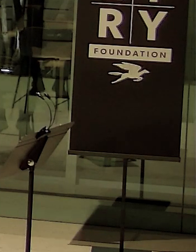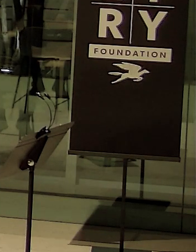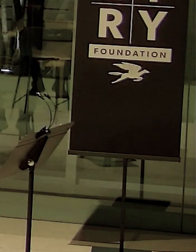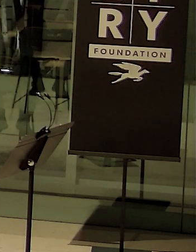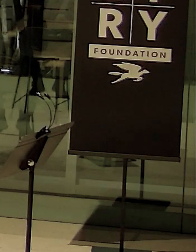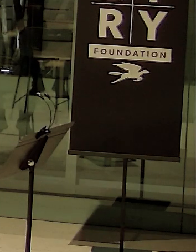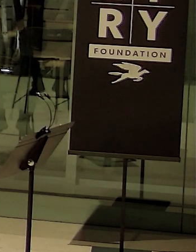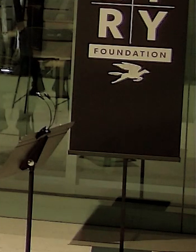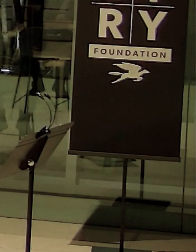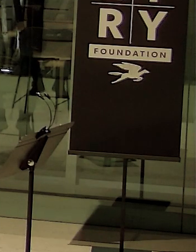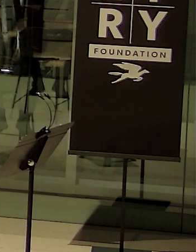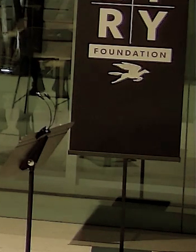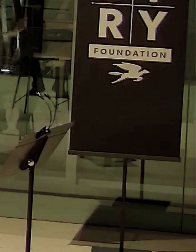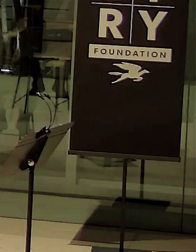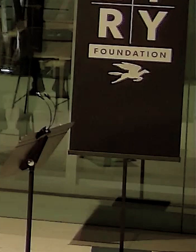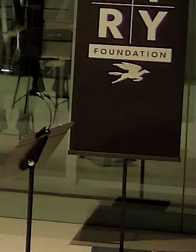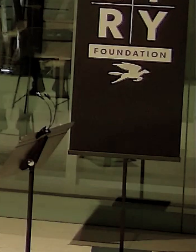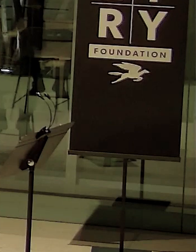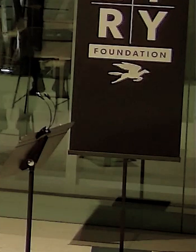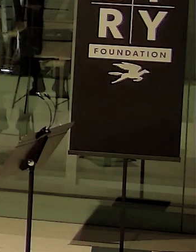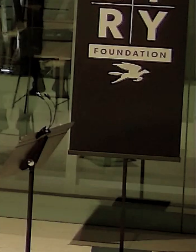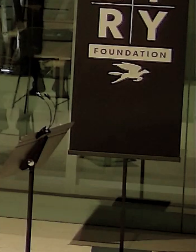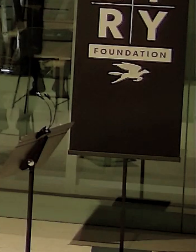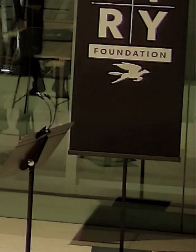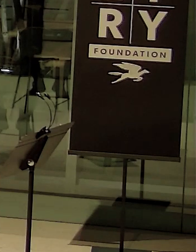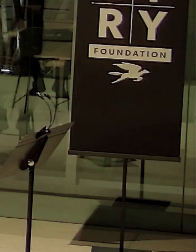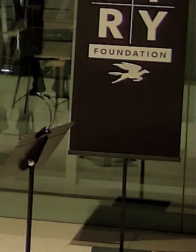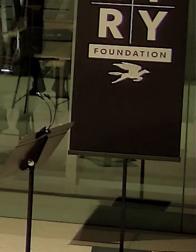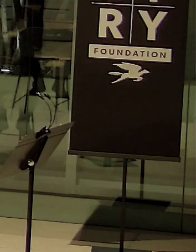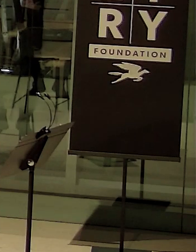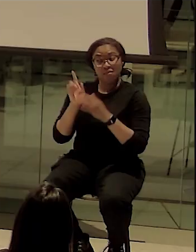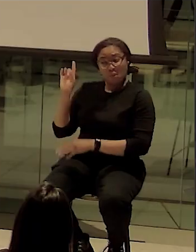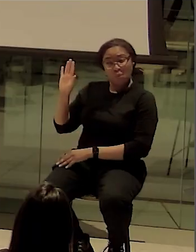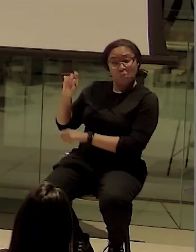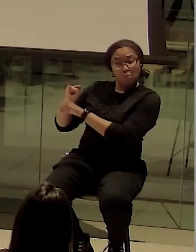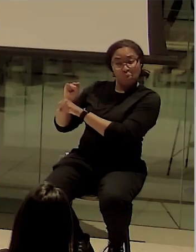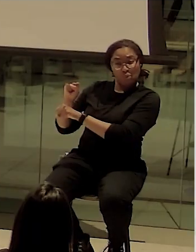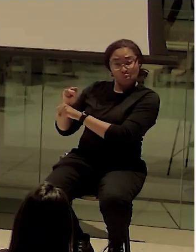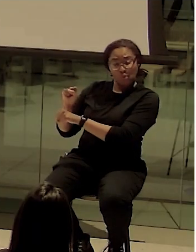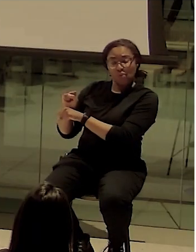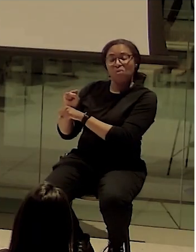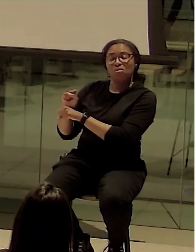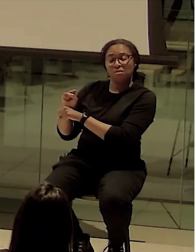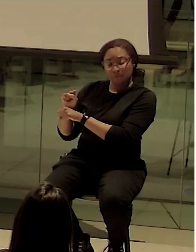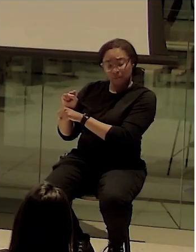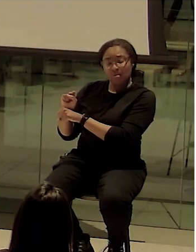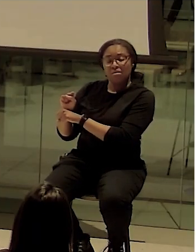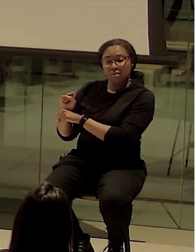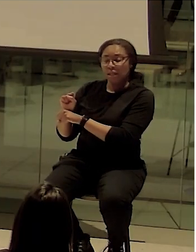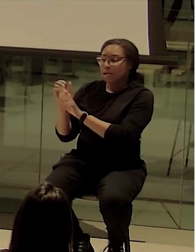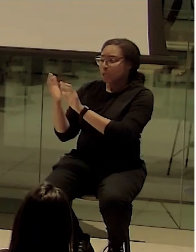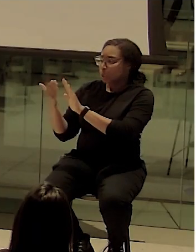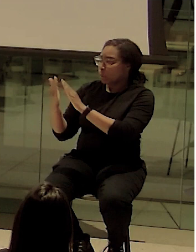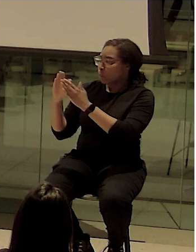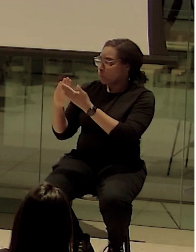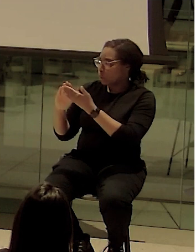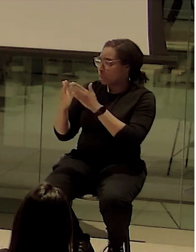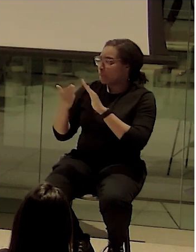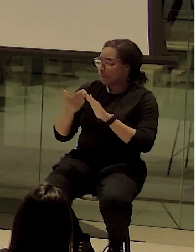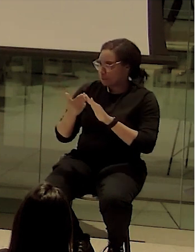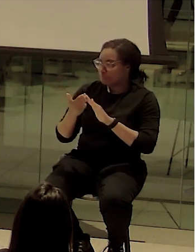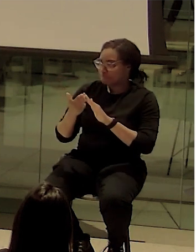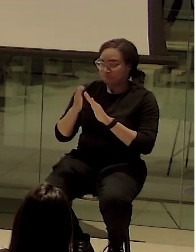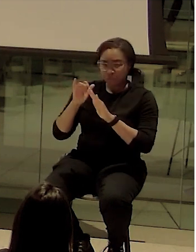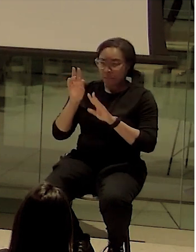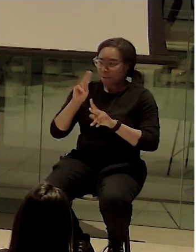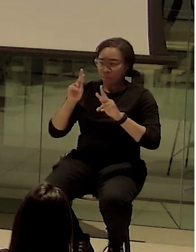is, and I think this is a really important part of Kara Walker's work, is the community of